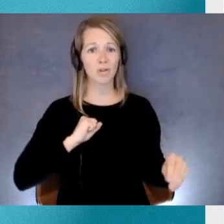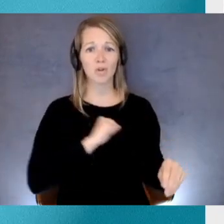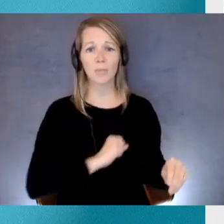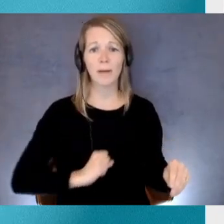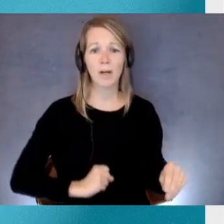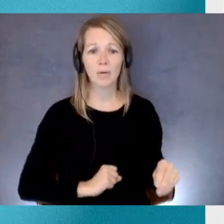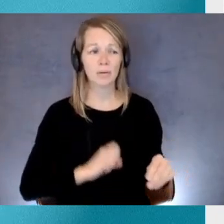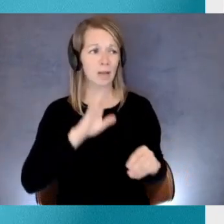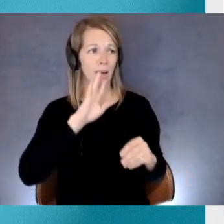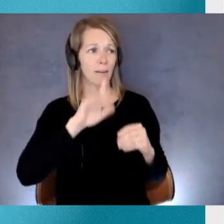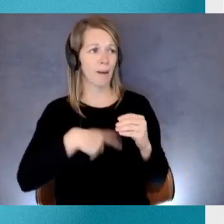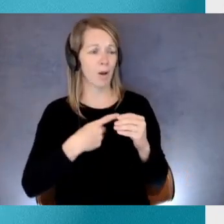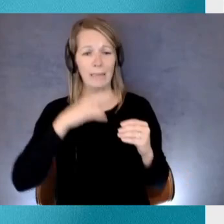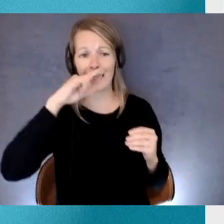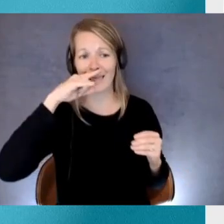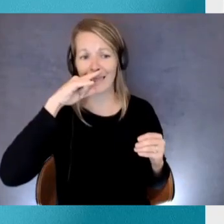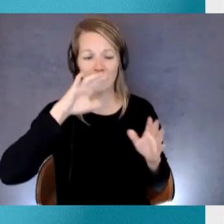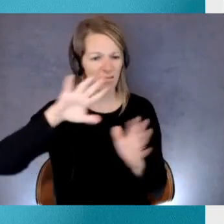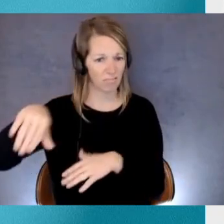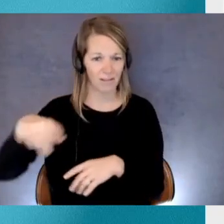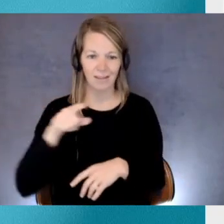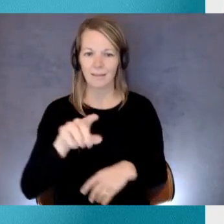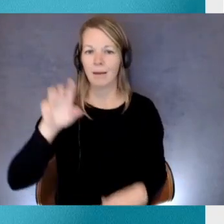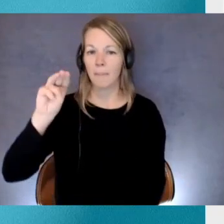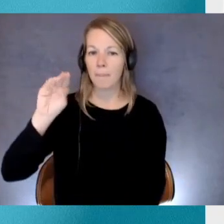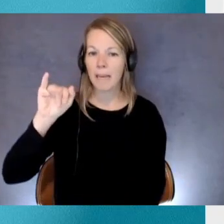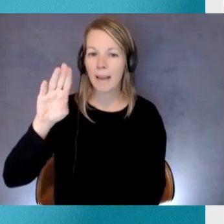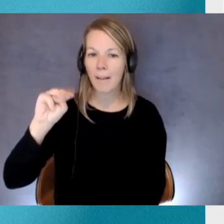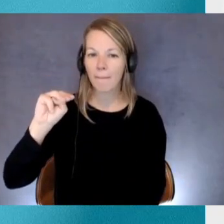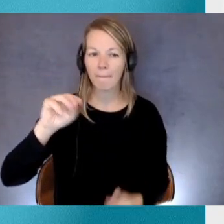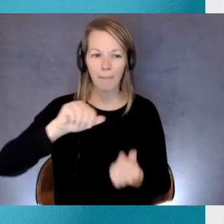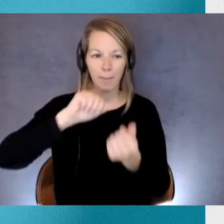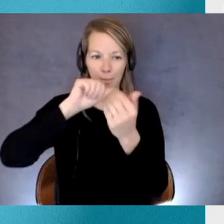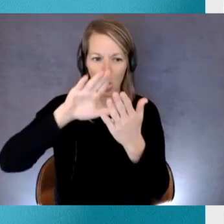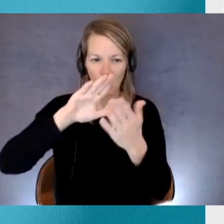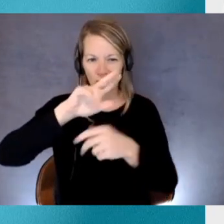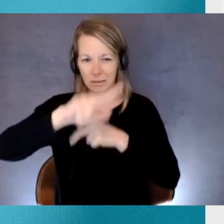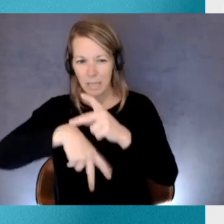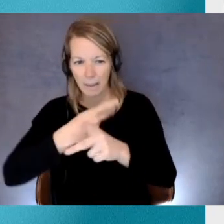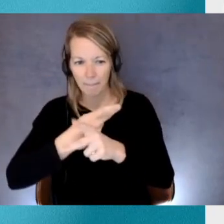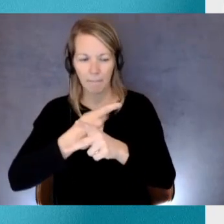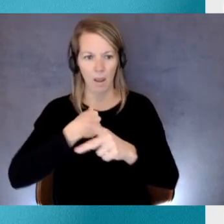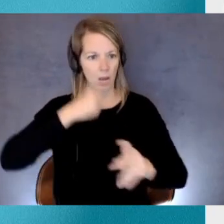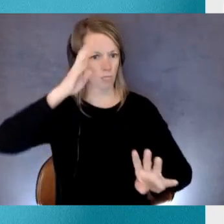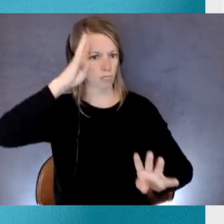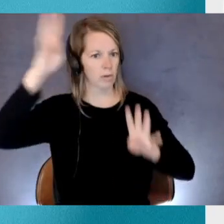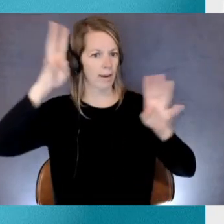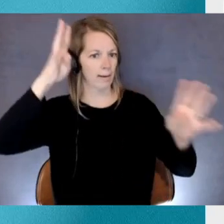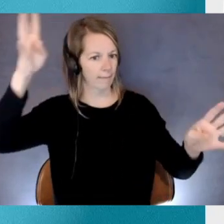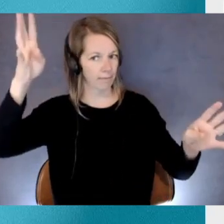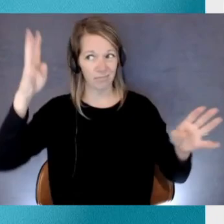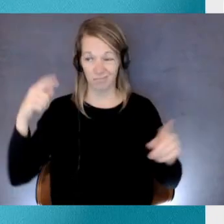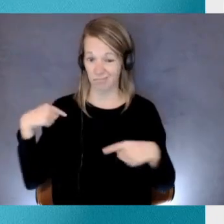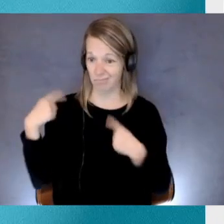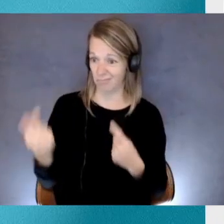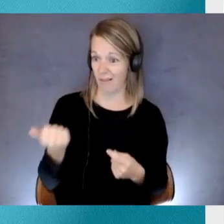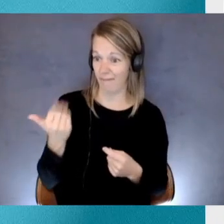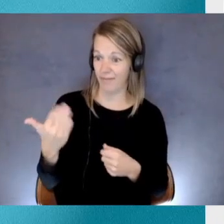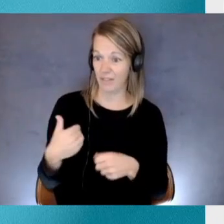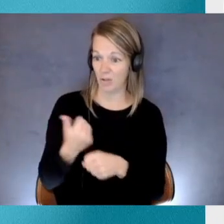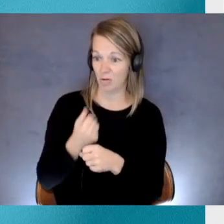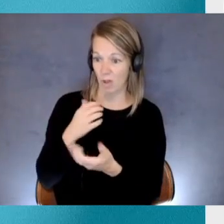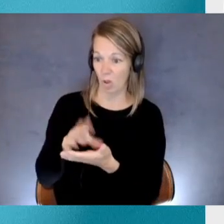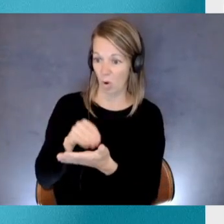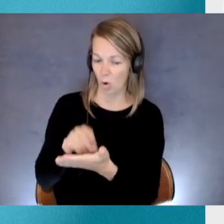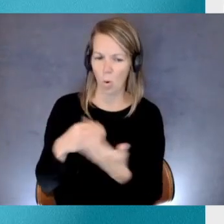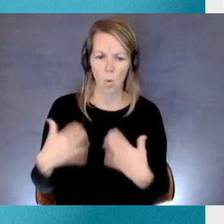about kids. This is a medium, a creative medium that I think, and I've come to learn over the last 15 years I've been doing this, has